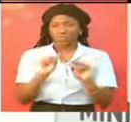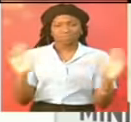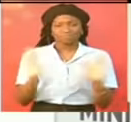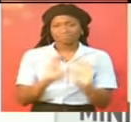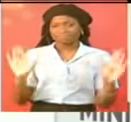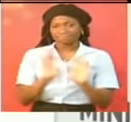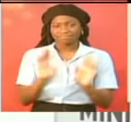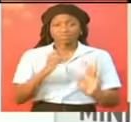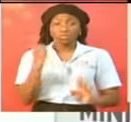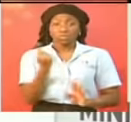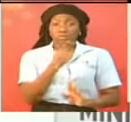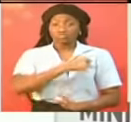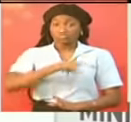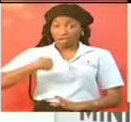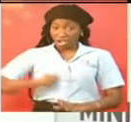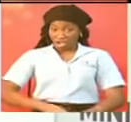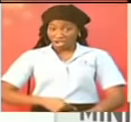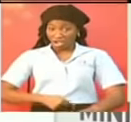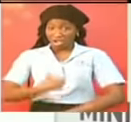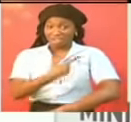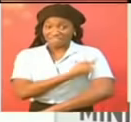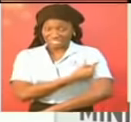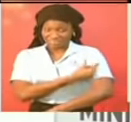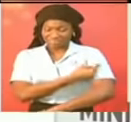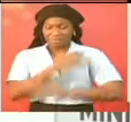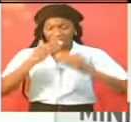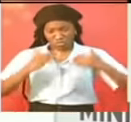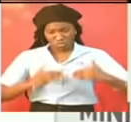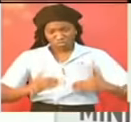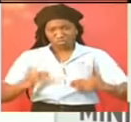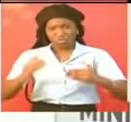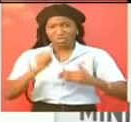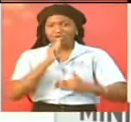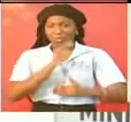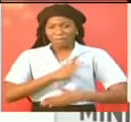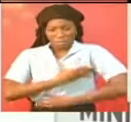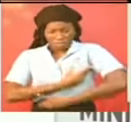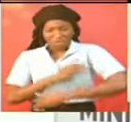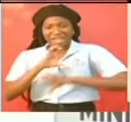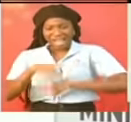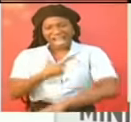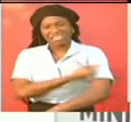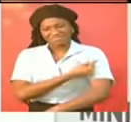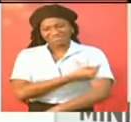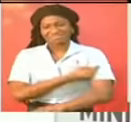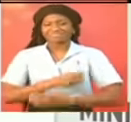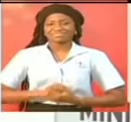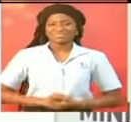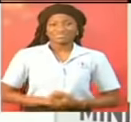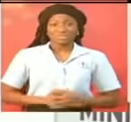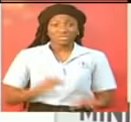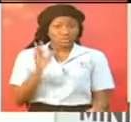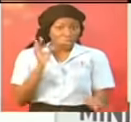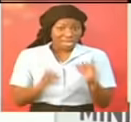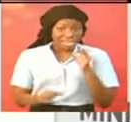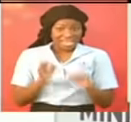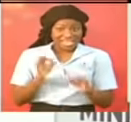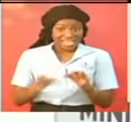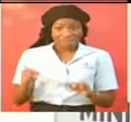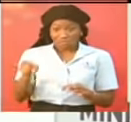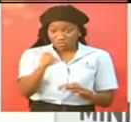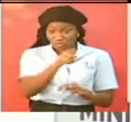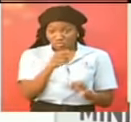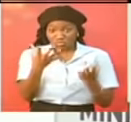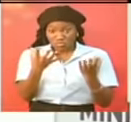the committee. For the general population, I am asking you, if it's your turn and you're eligible for